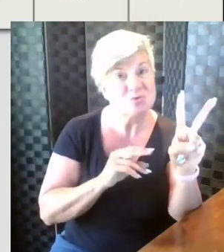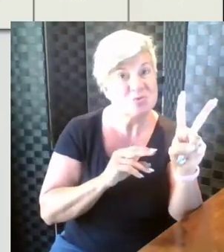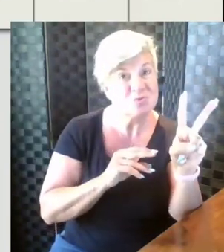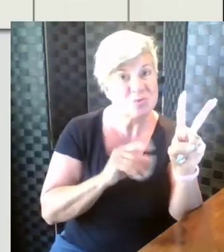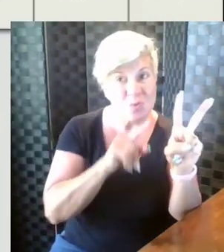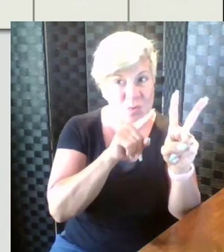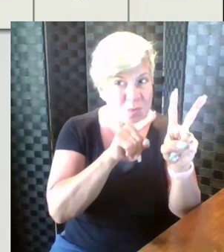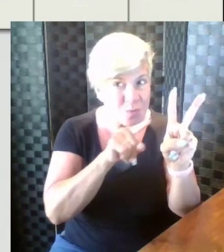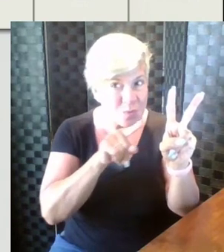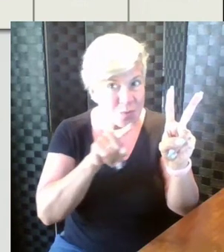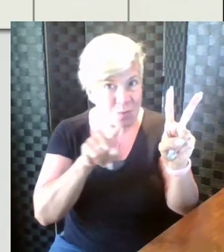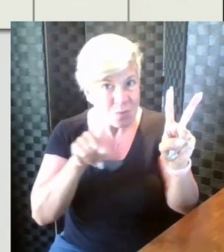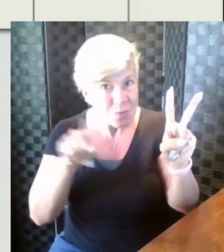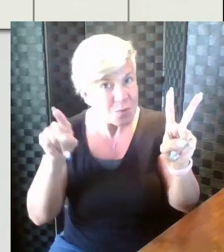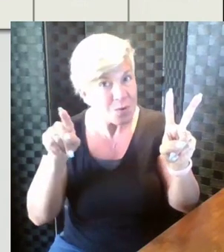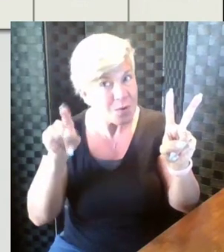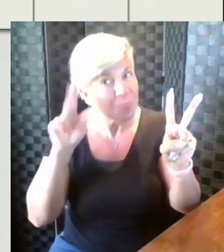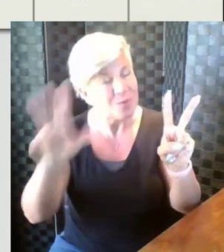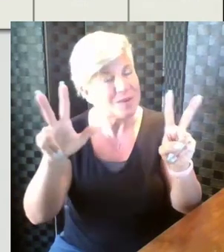2,